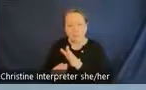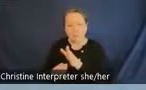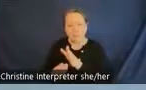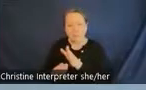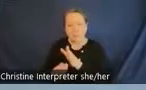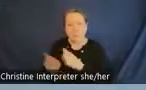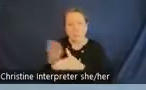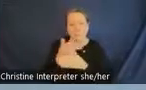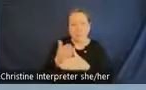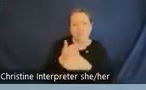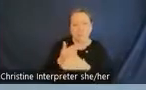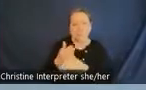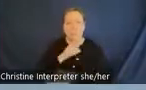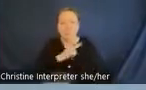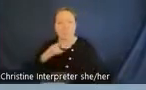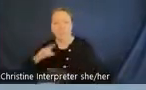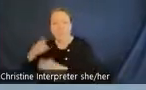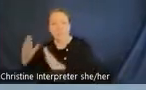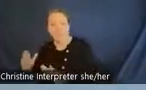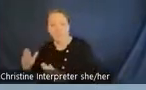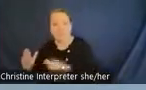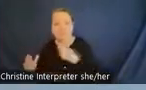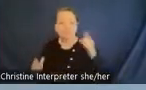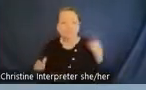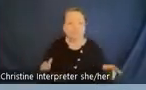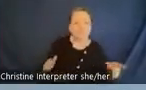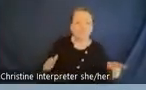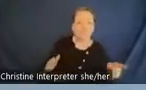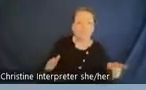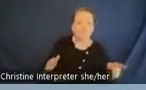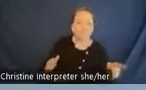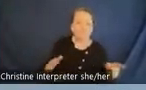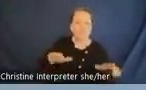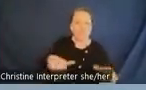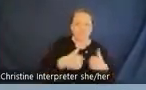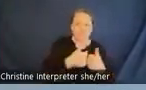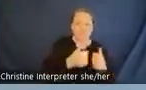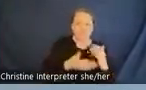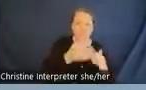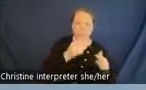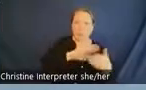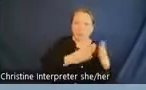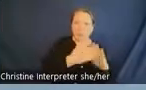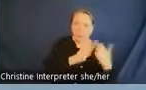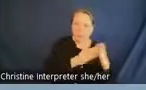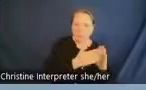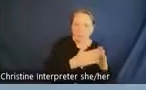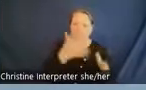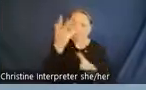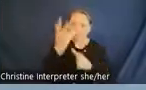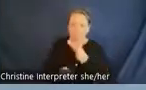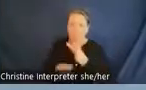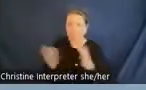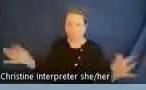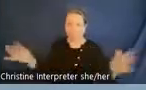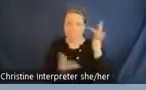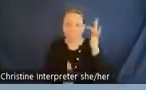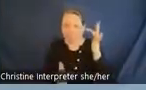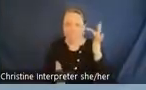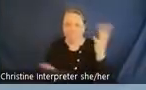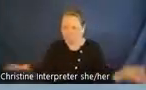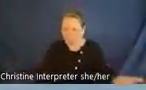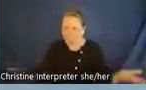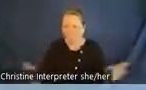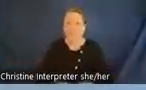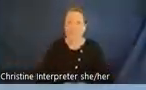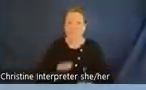of what's happening in the legislature and the challenges that are faced by different Vermonters. And maybe by helping